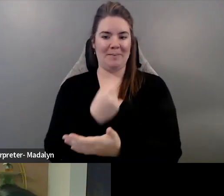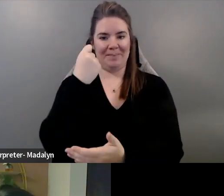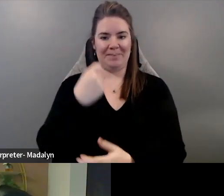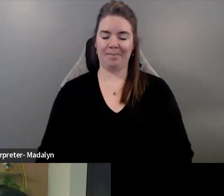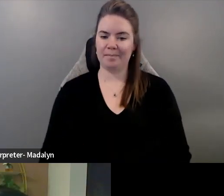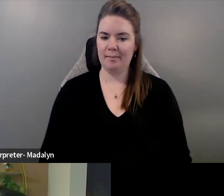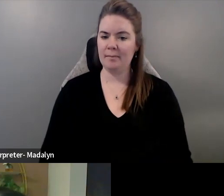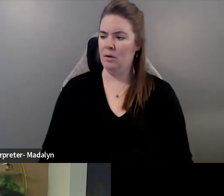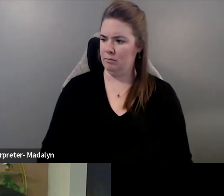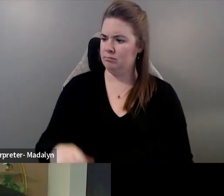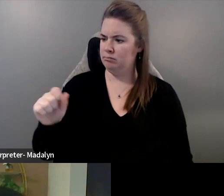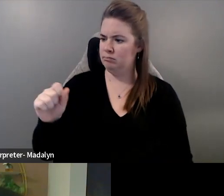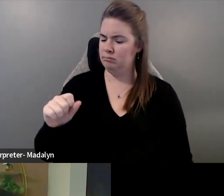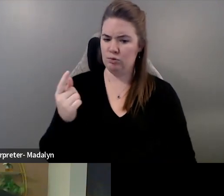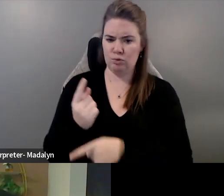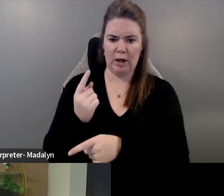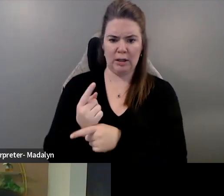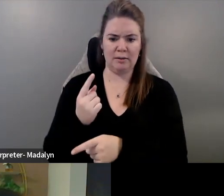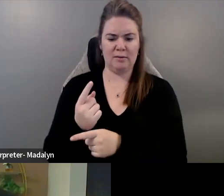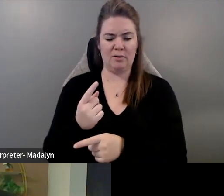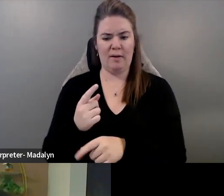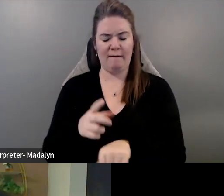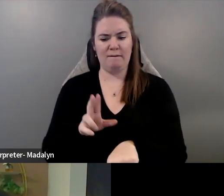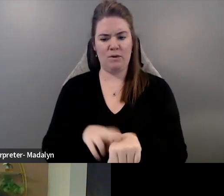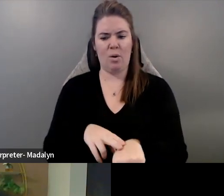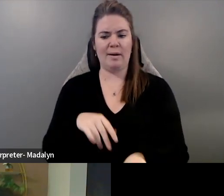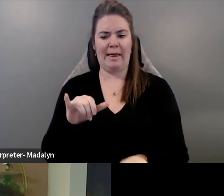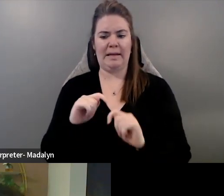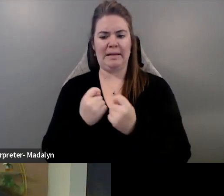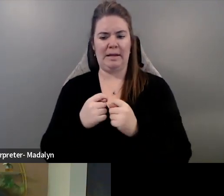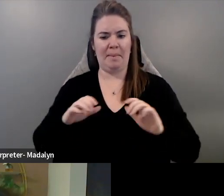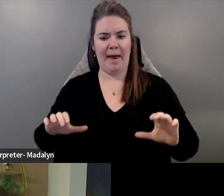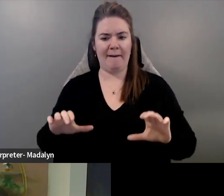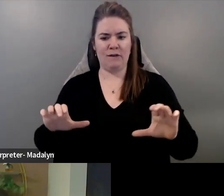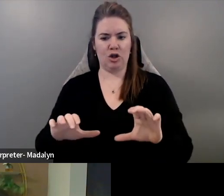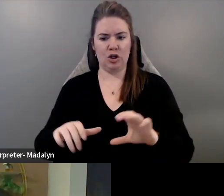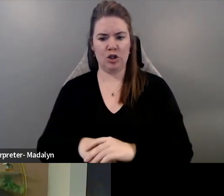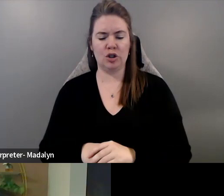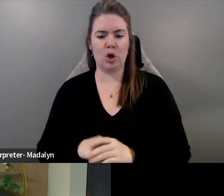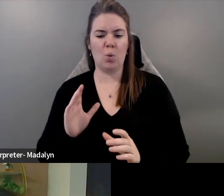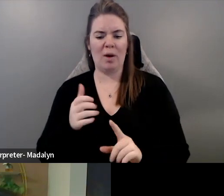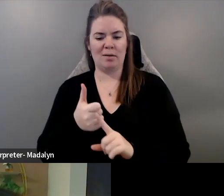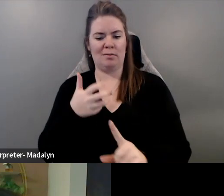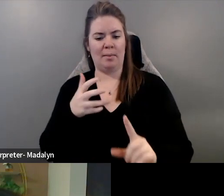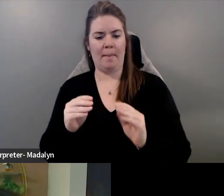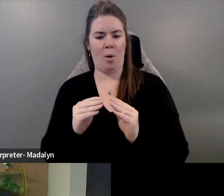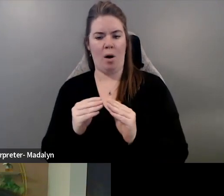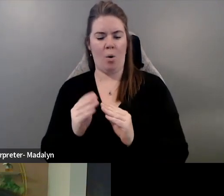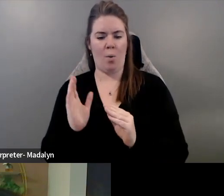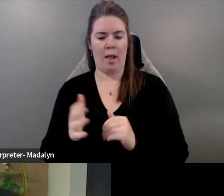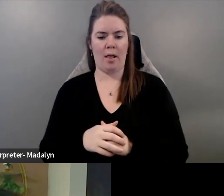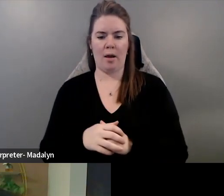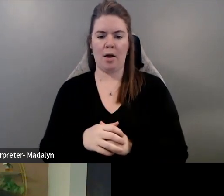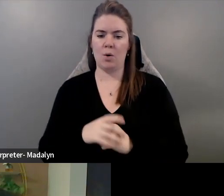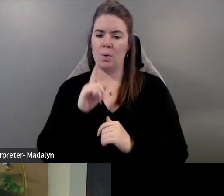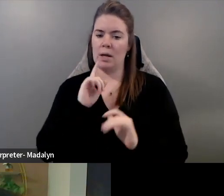absolutely. So this is definitely a team effort. That's something we're absolutely going to talk about a little bit more too. It is super important